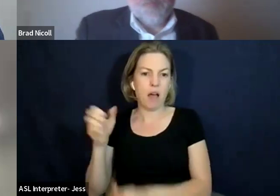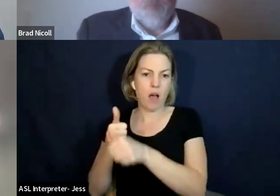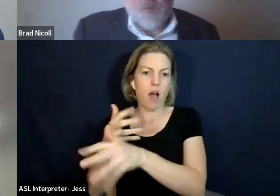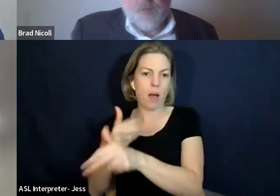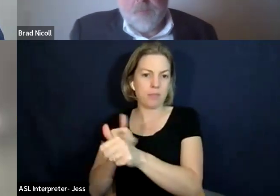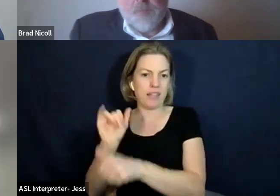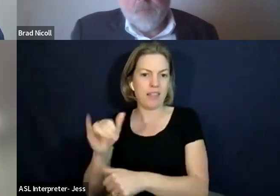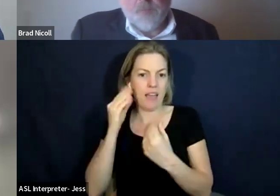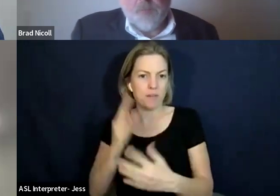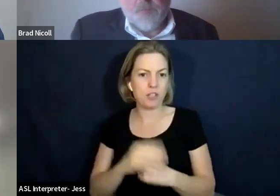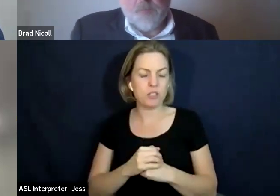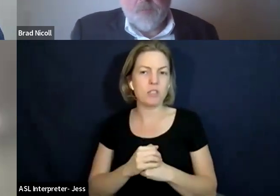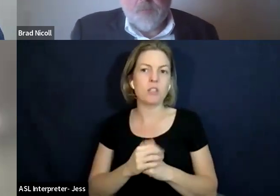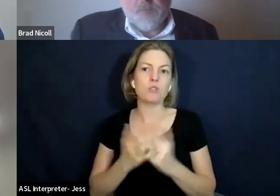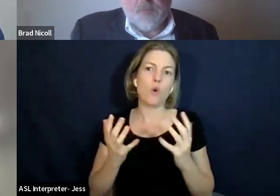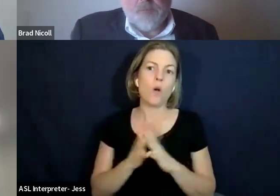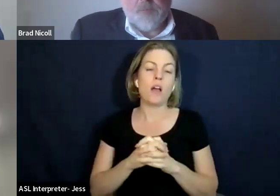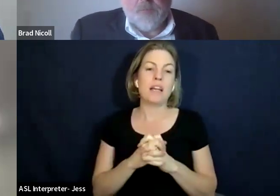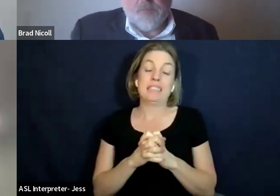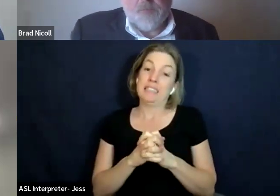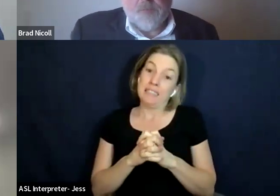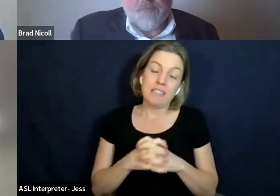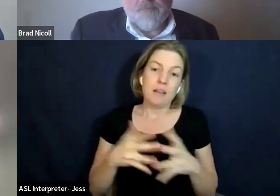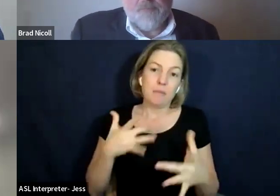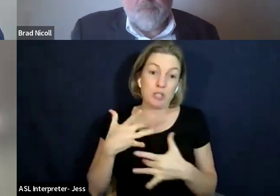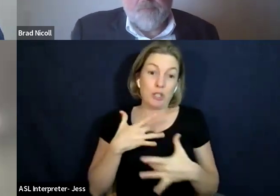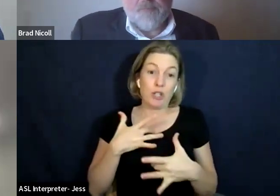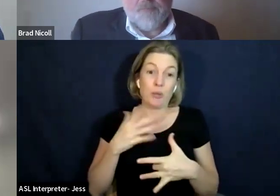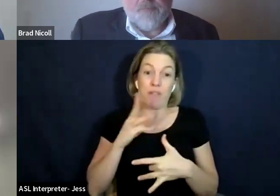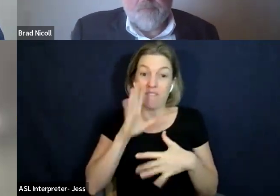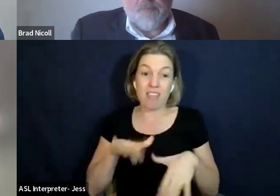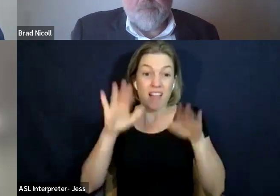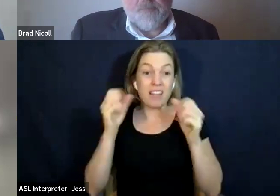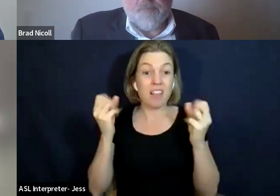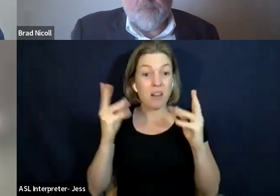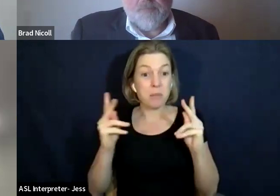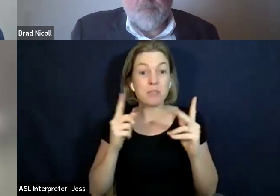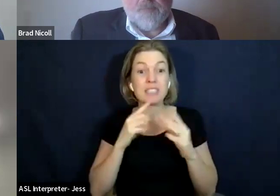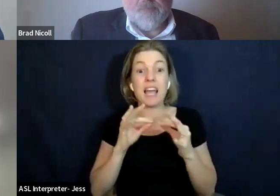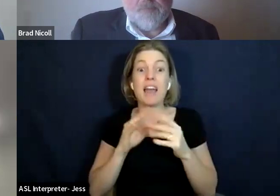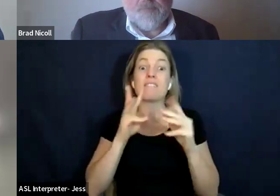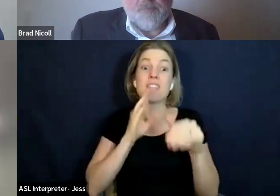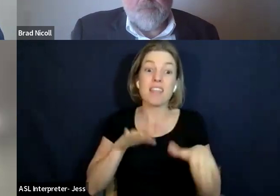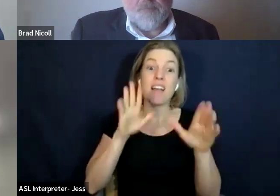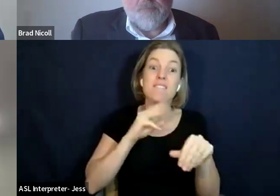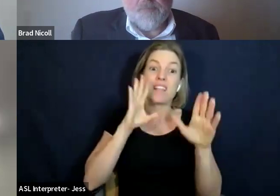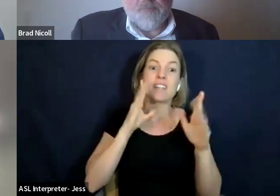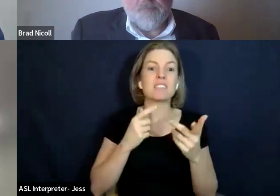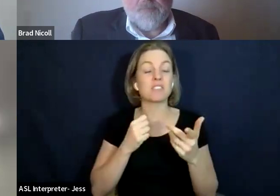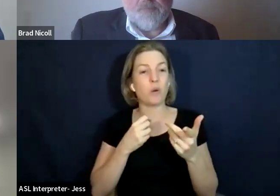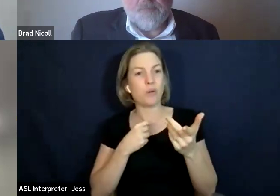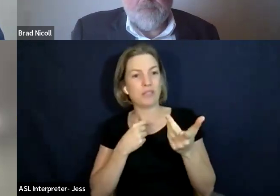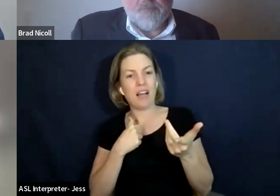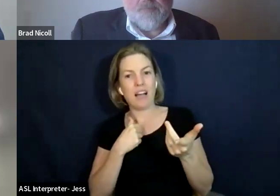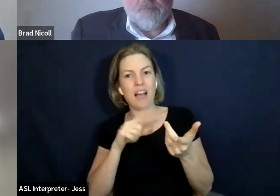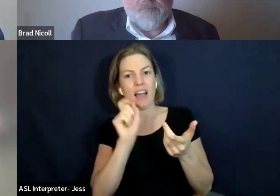So I'm concerned. I'm concerned with flooding. A lot of people are talking about flooding tonight, so I'm asking